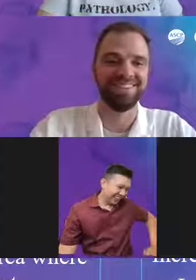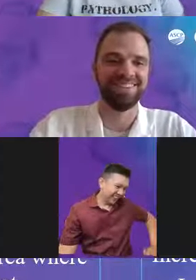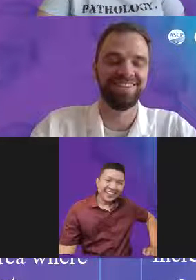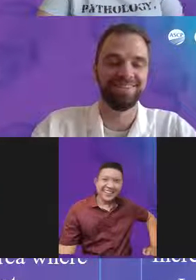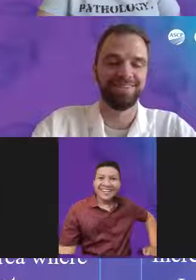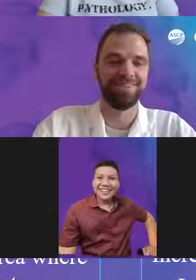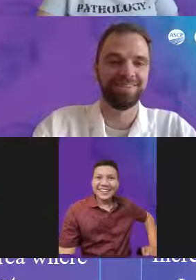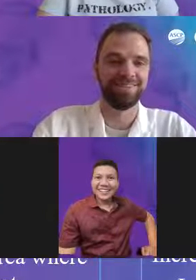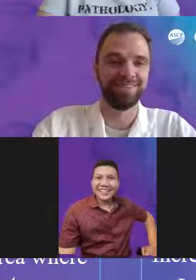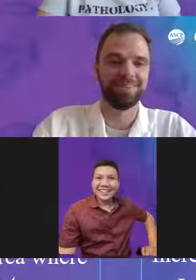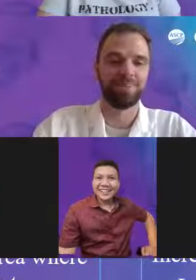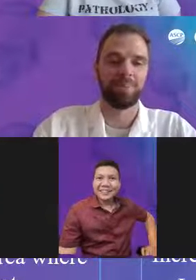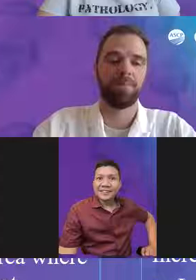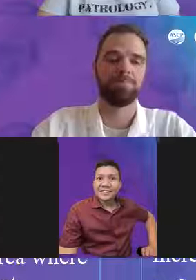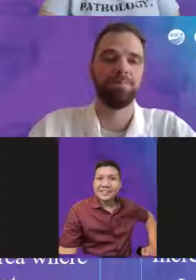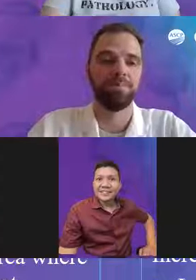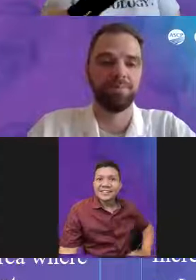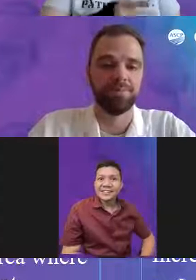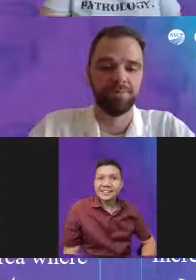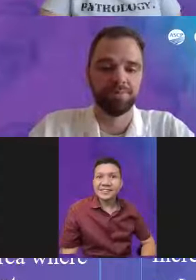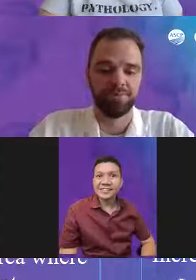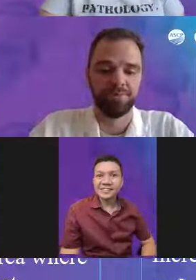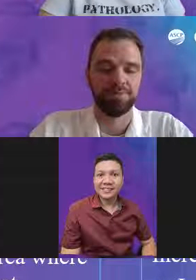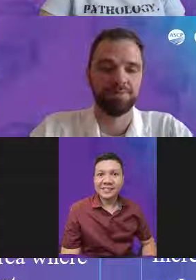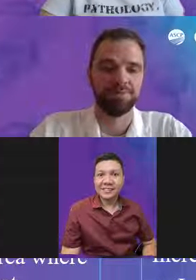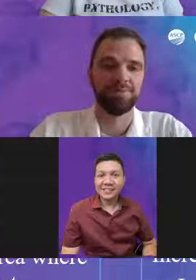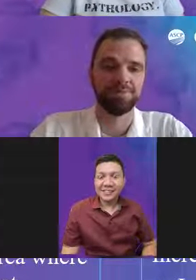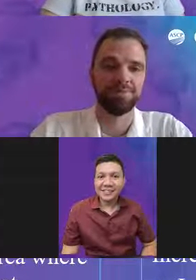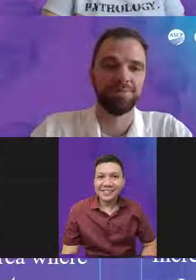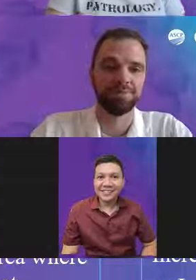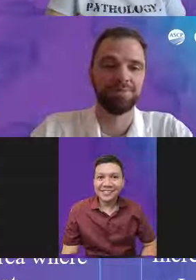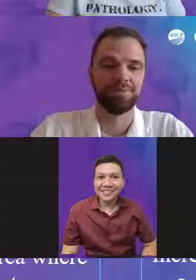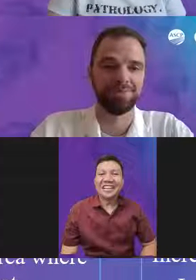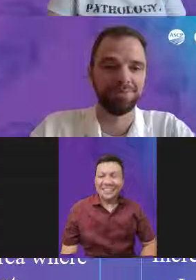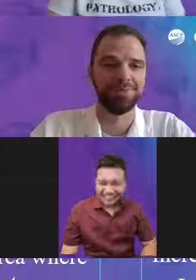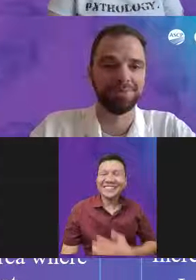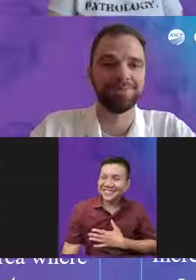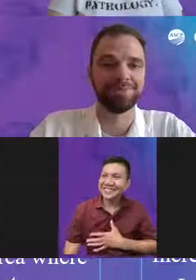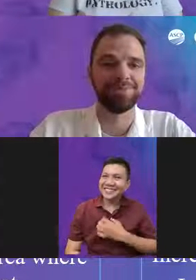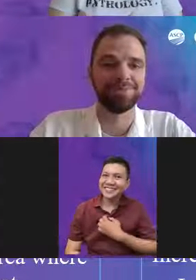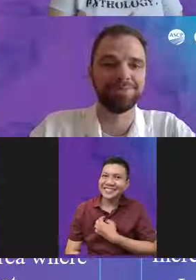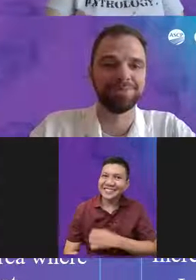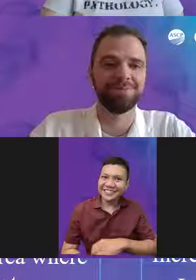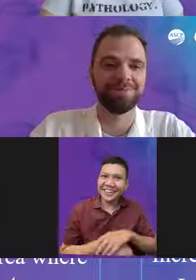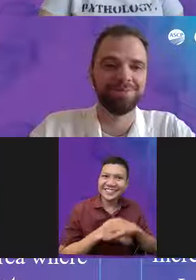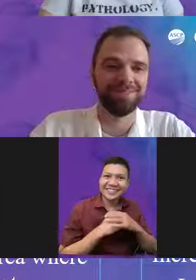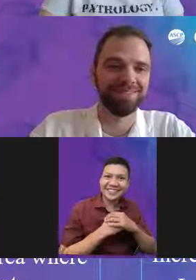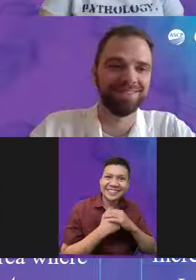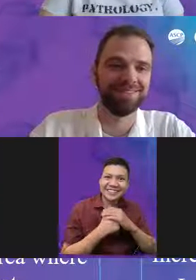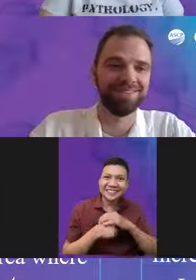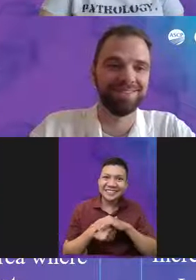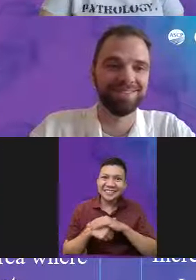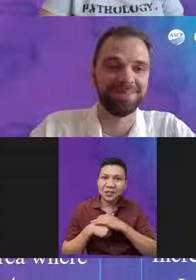you want to, you know, you can see Carlo and I have been very passionate about what we've been talking about. Yeah.